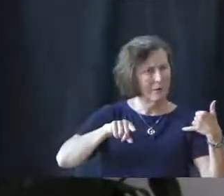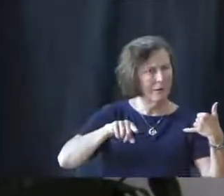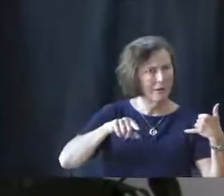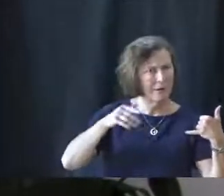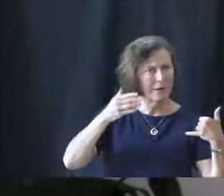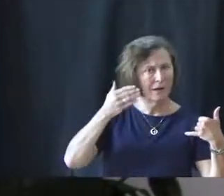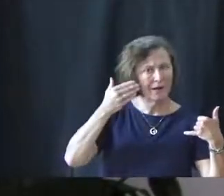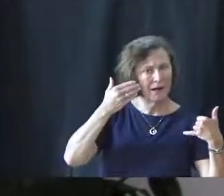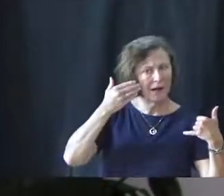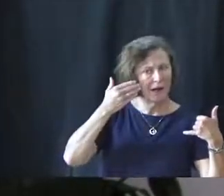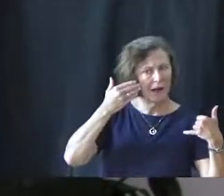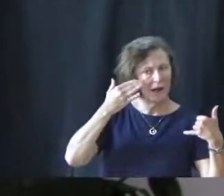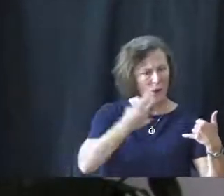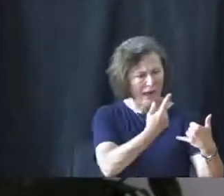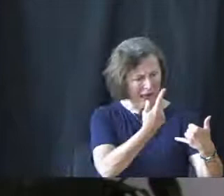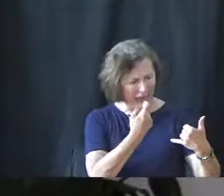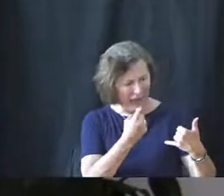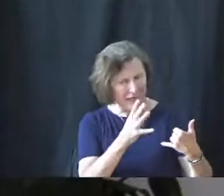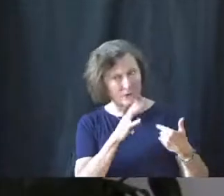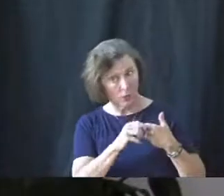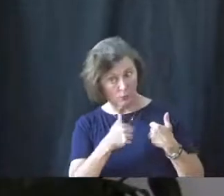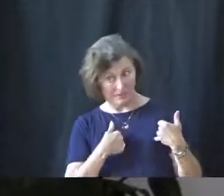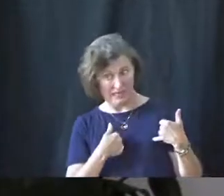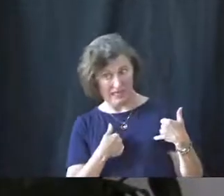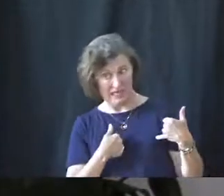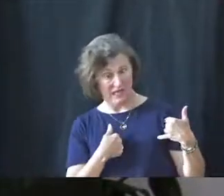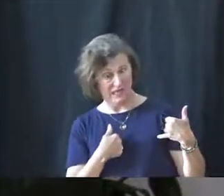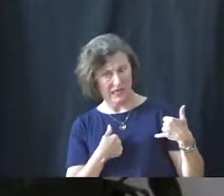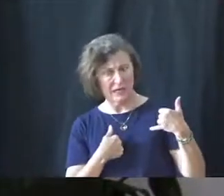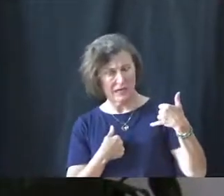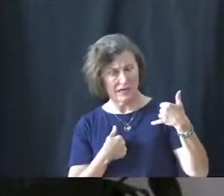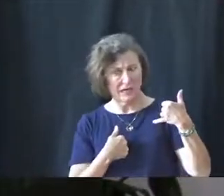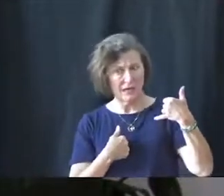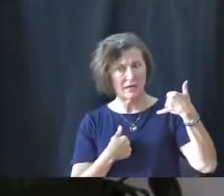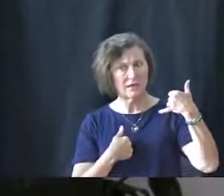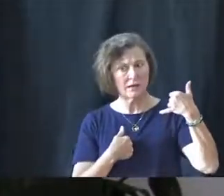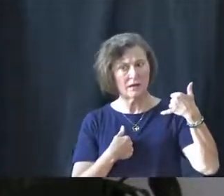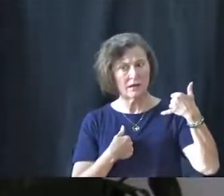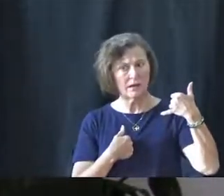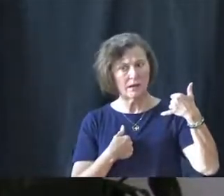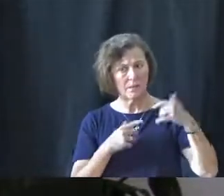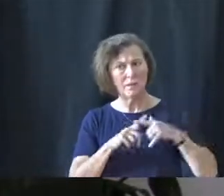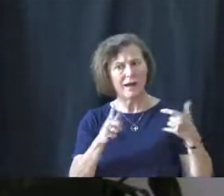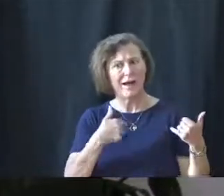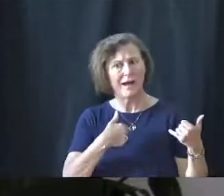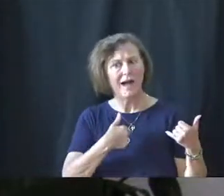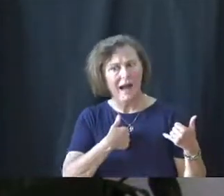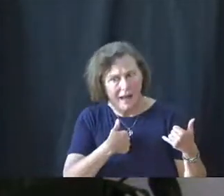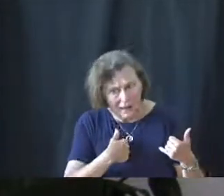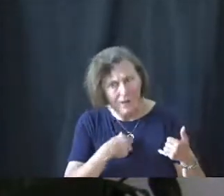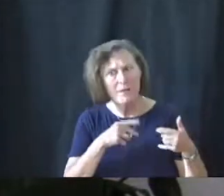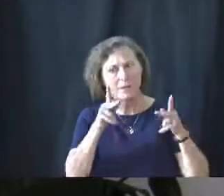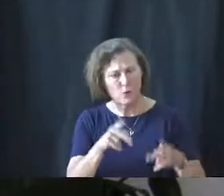to speak to me directly, although I was the person they wanted to talk to.